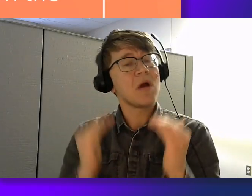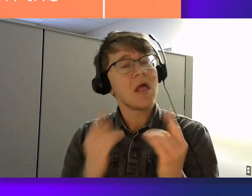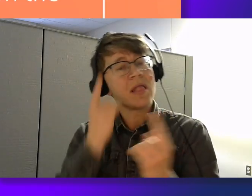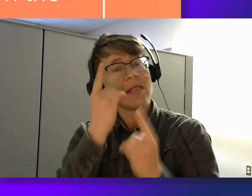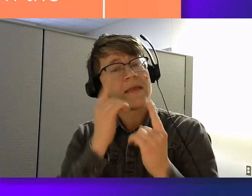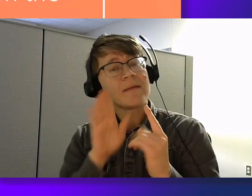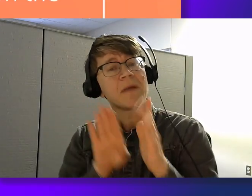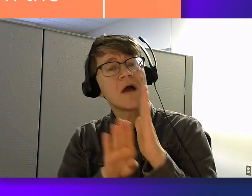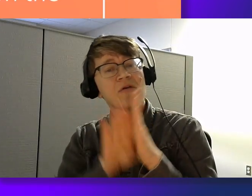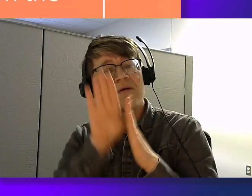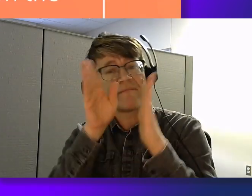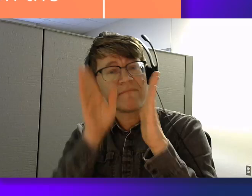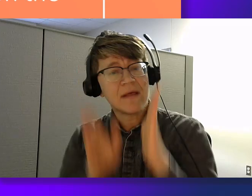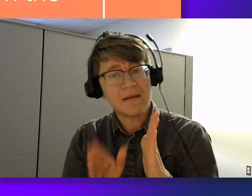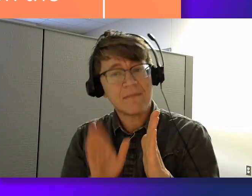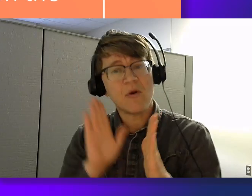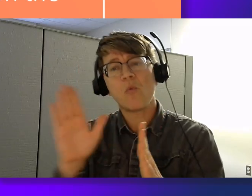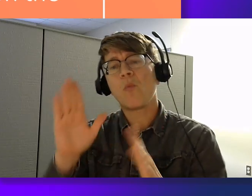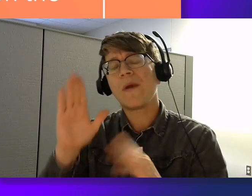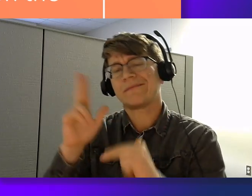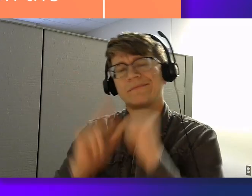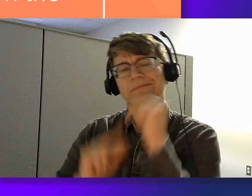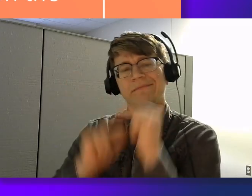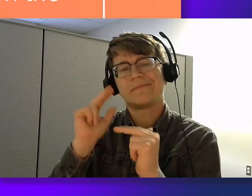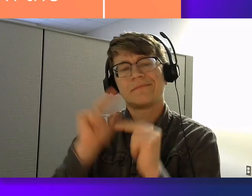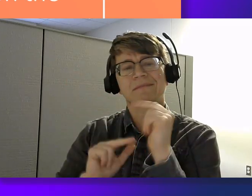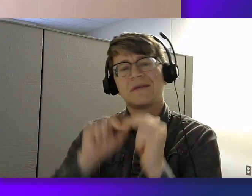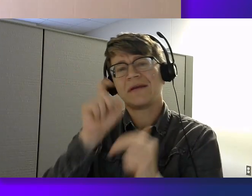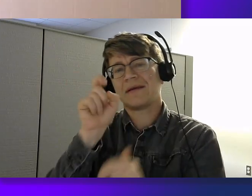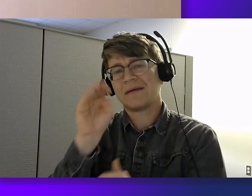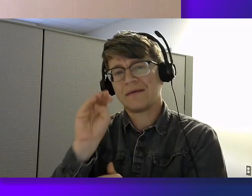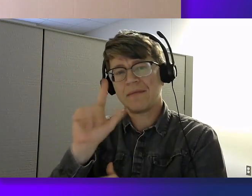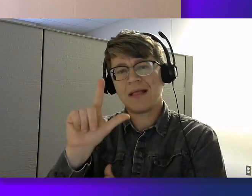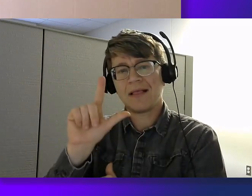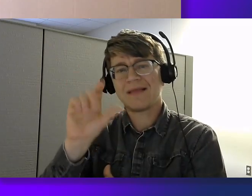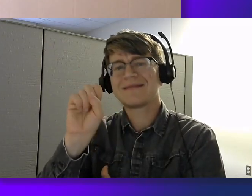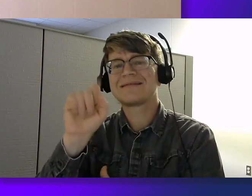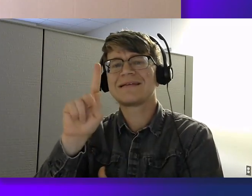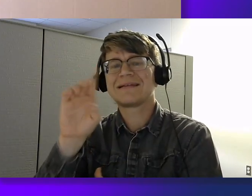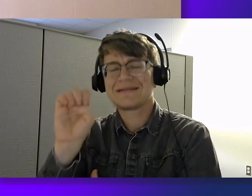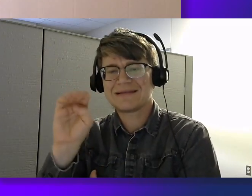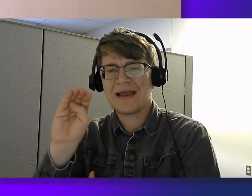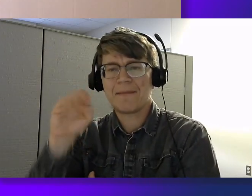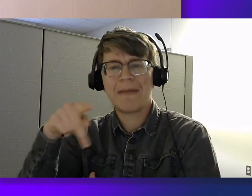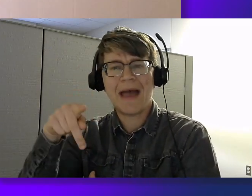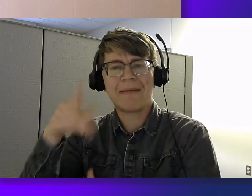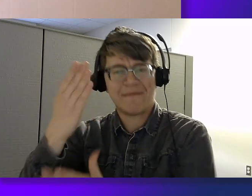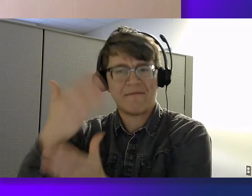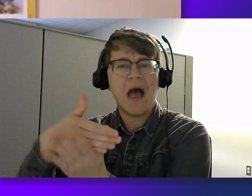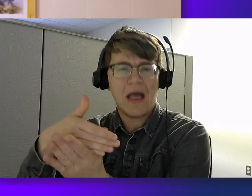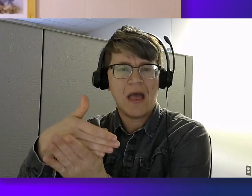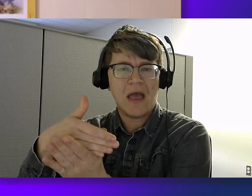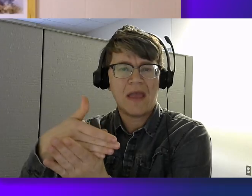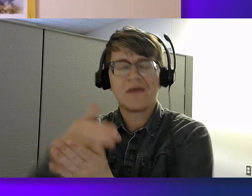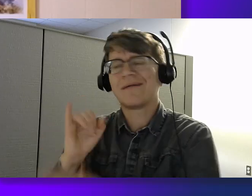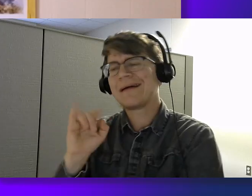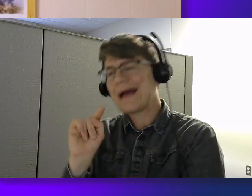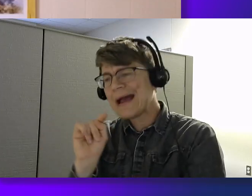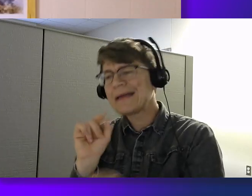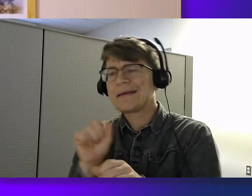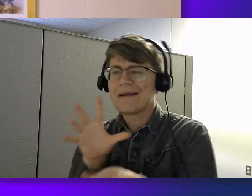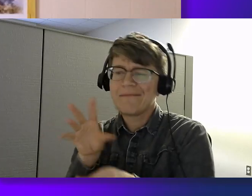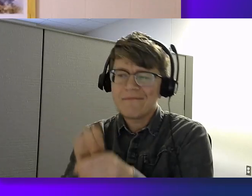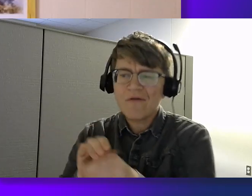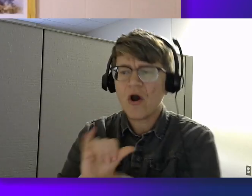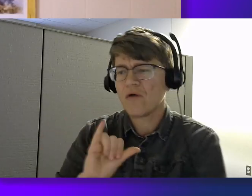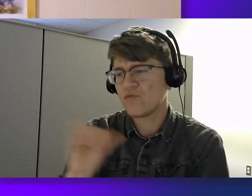an XML sitemap file based on the website structure. Your IT team or agency usually gets involved too, assuming that you're